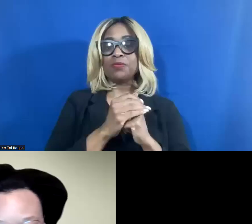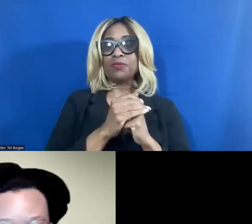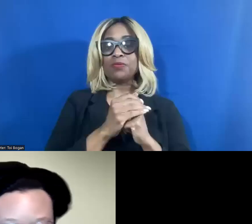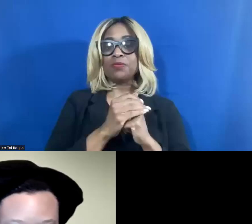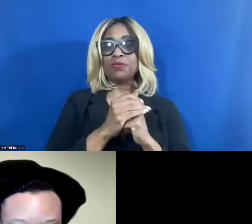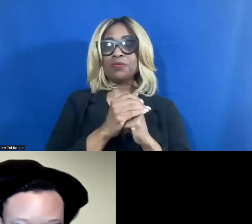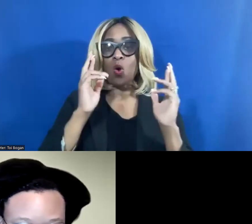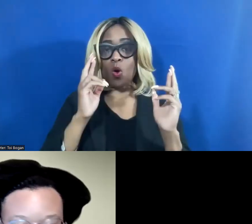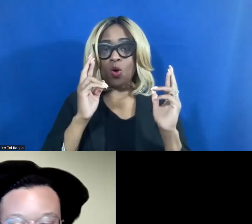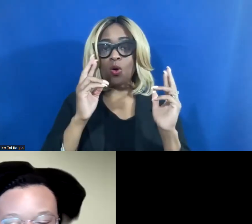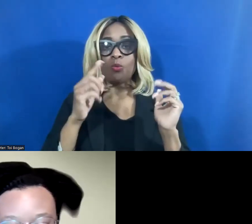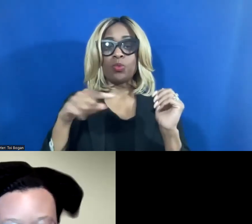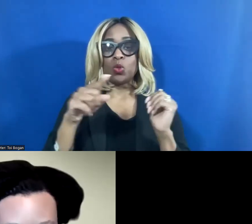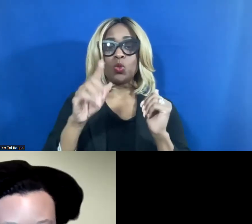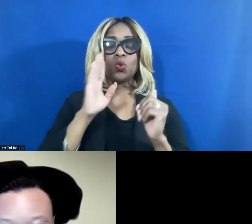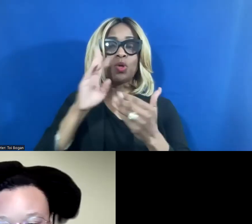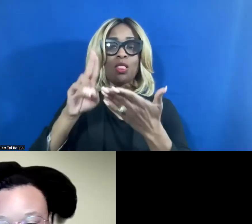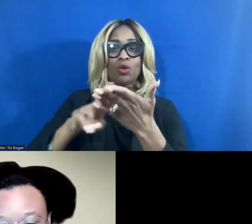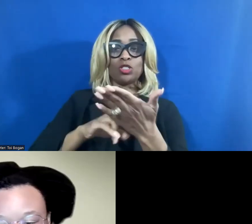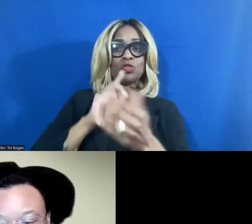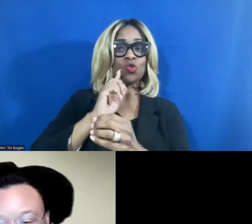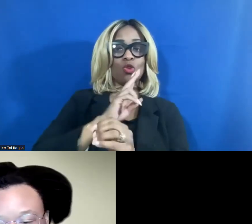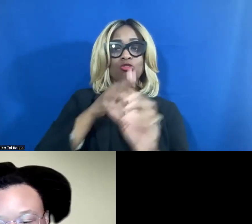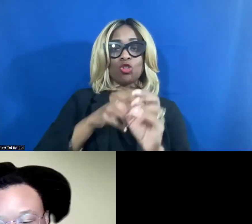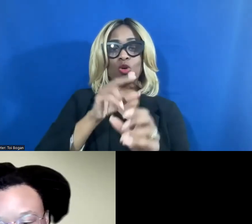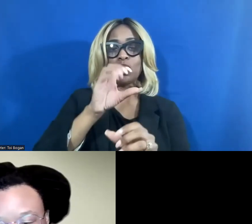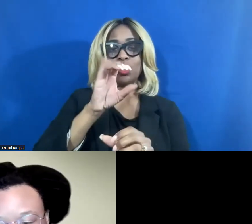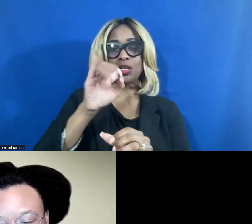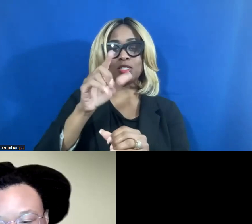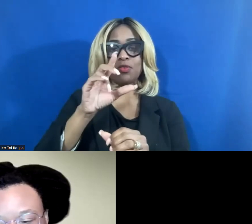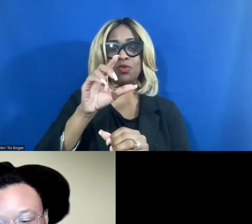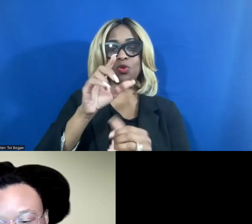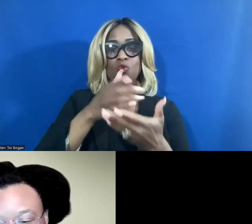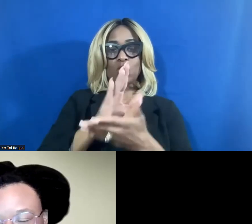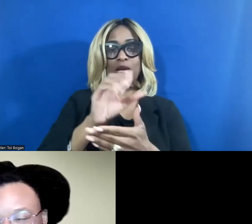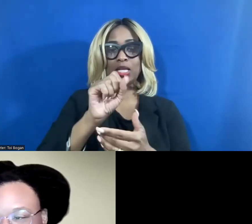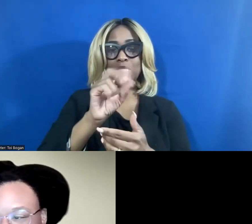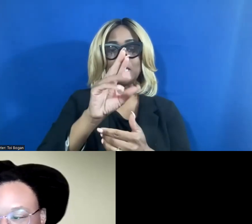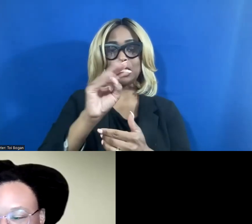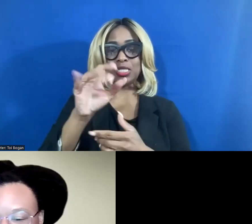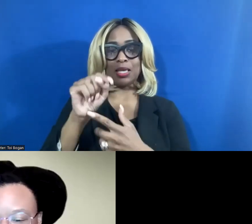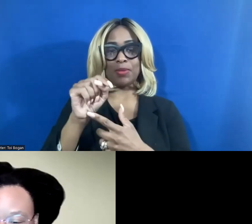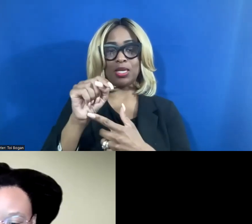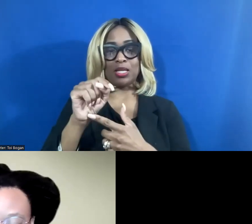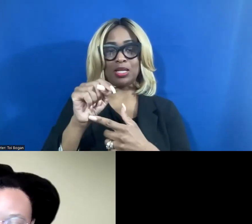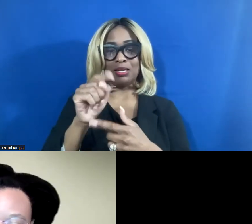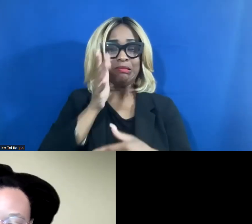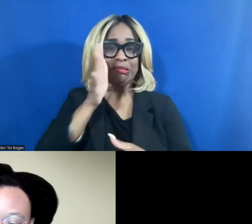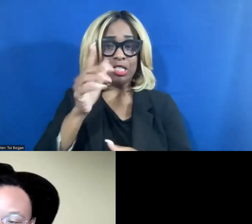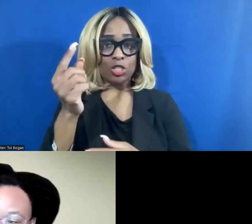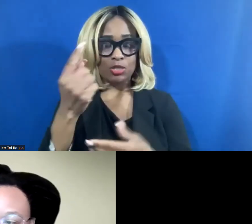I hope that you registered to attend the Civil Rights Summit that will be held next